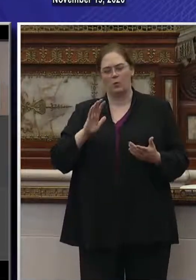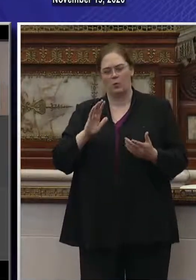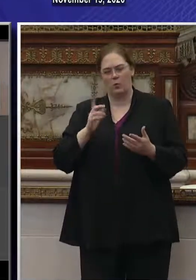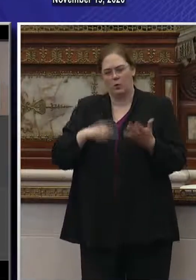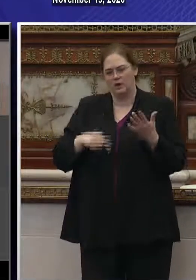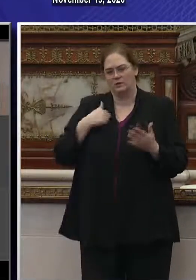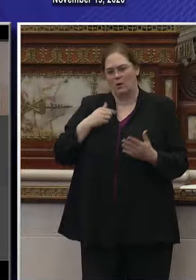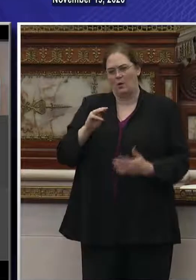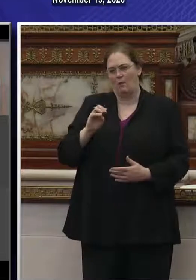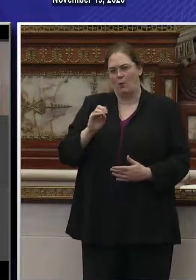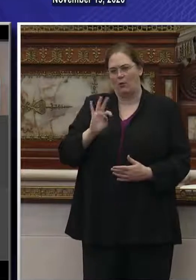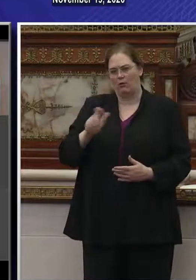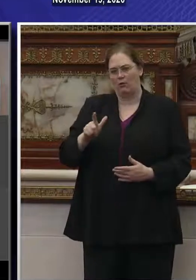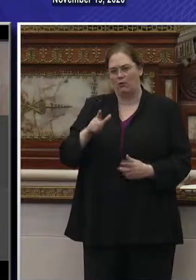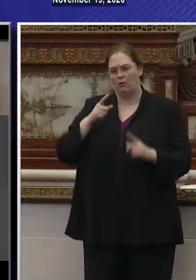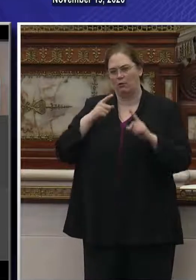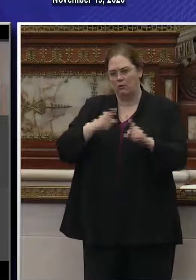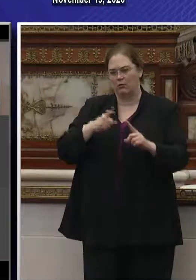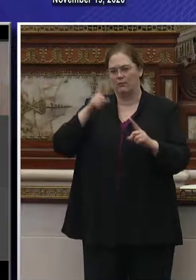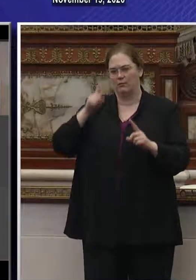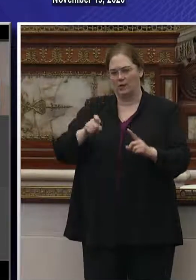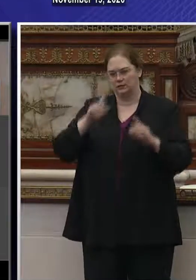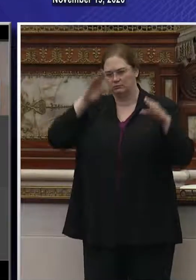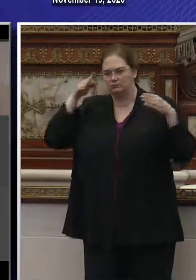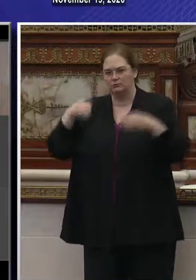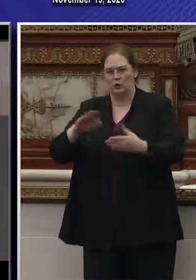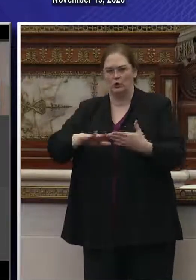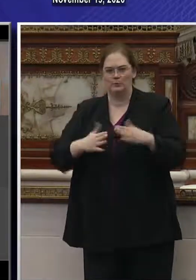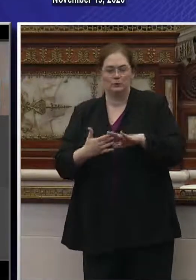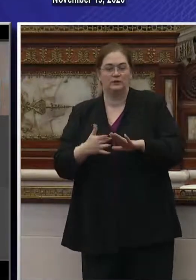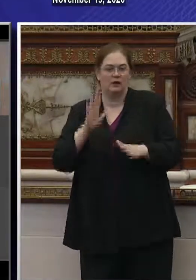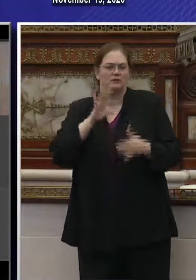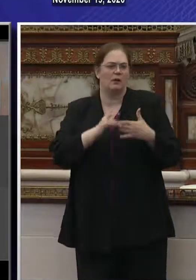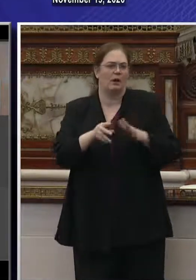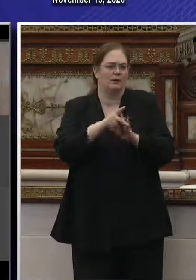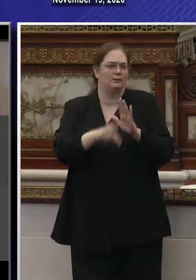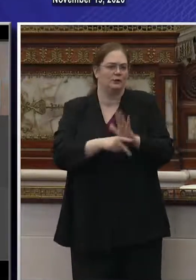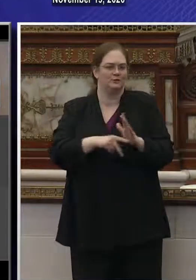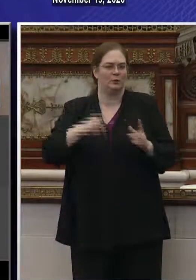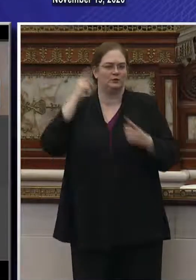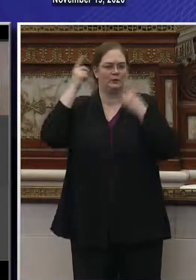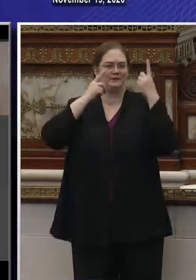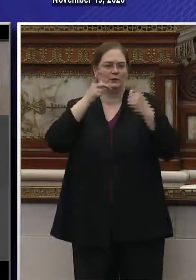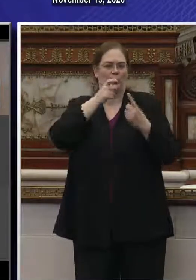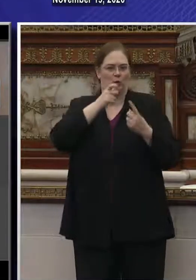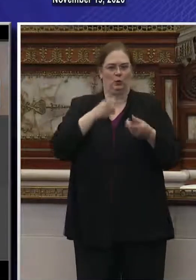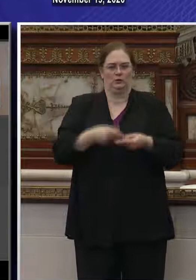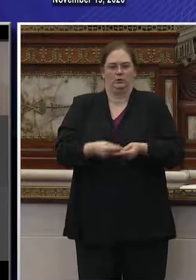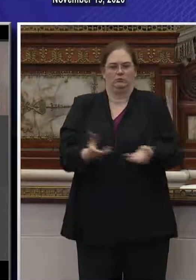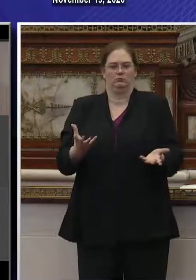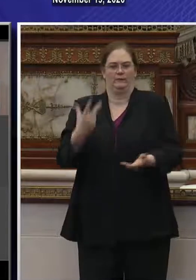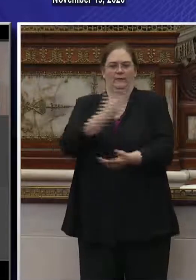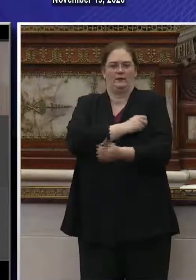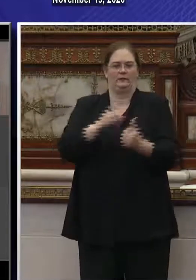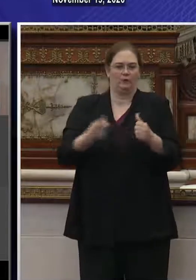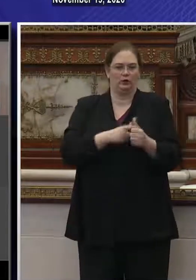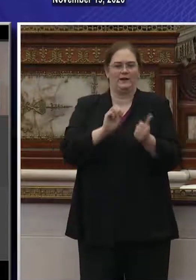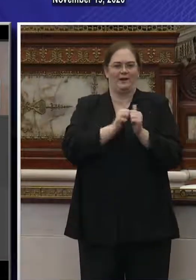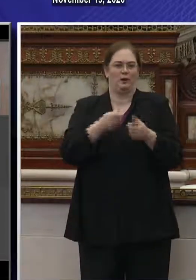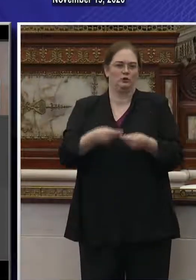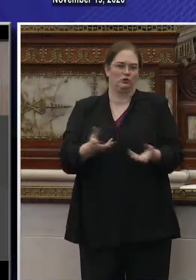those communities? I think these are some maybe guiding principles when you think about who gets the vaccine first in the